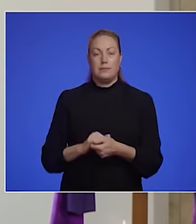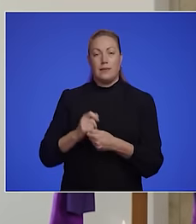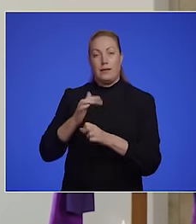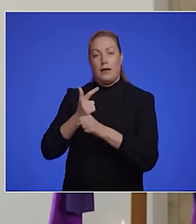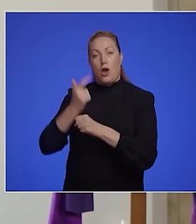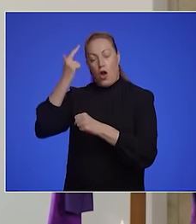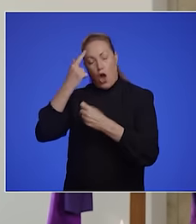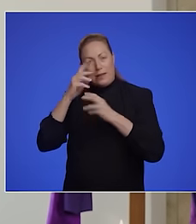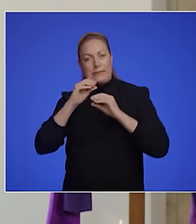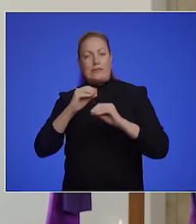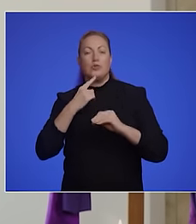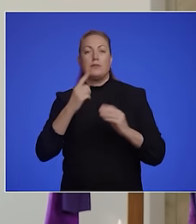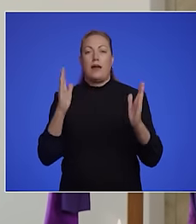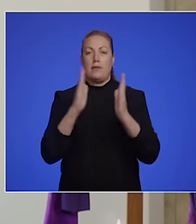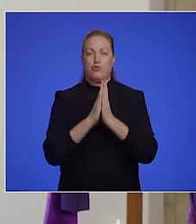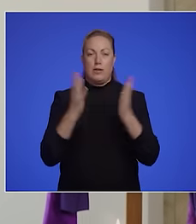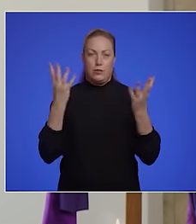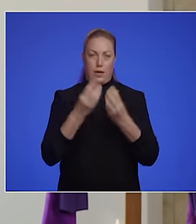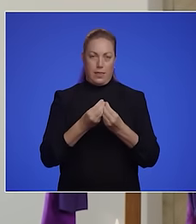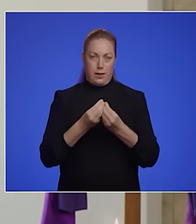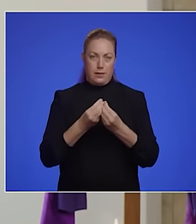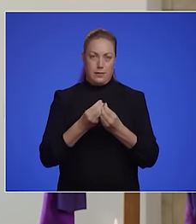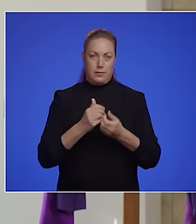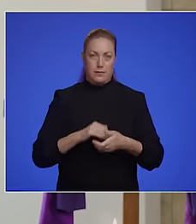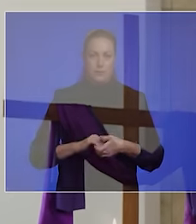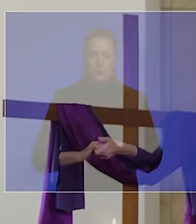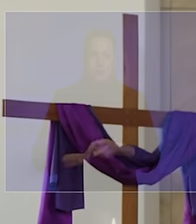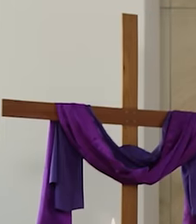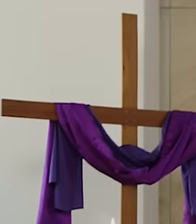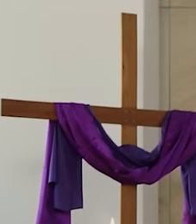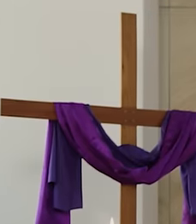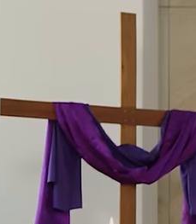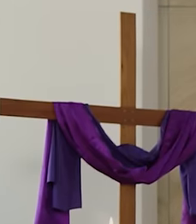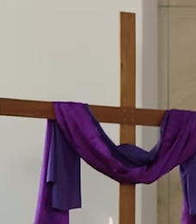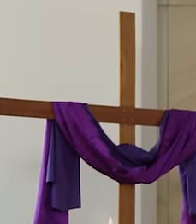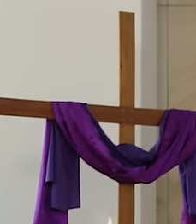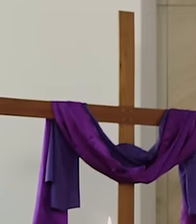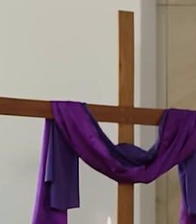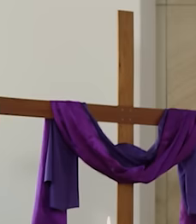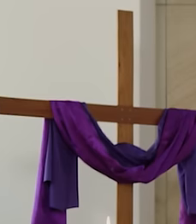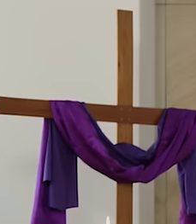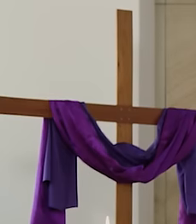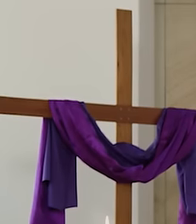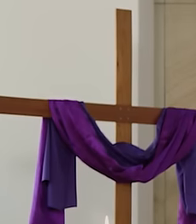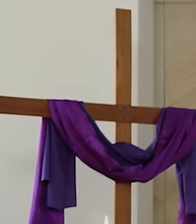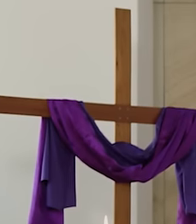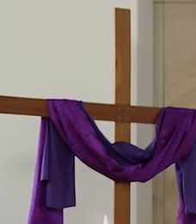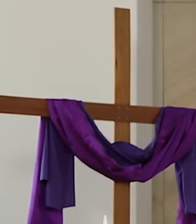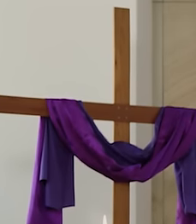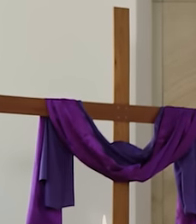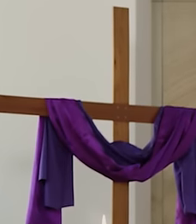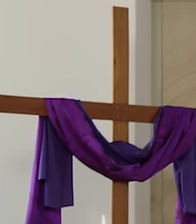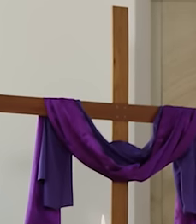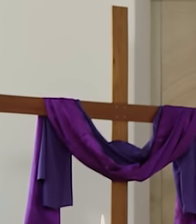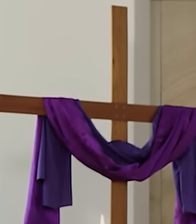At the Saviour's command and form by divine teaching we dare to say Our Father who art in heaven Hallowed